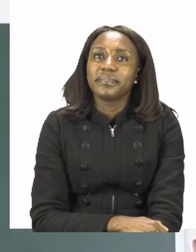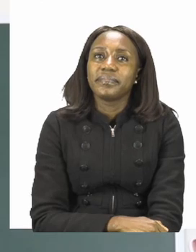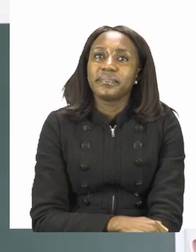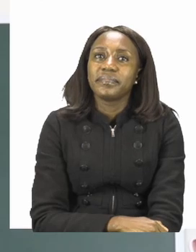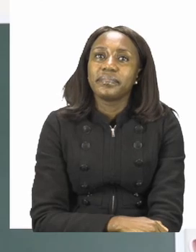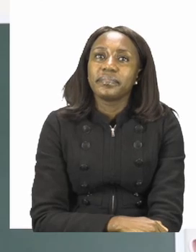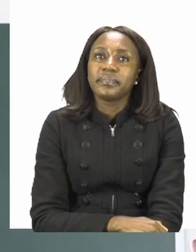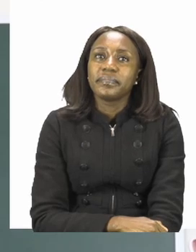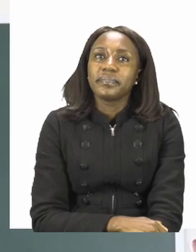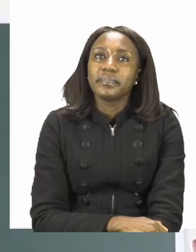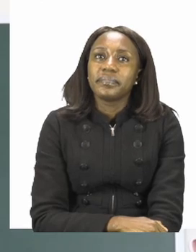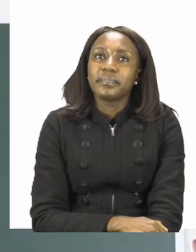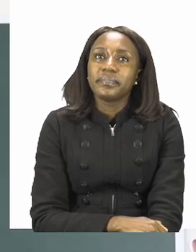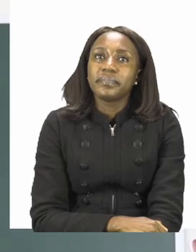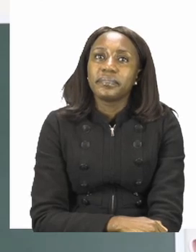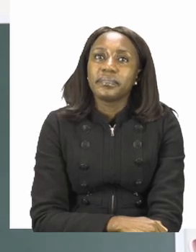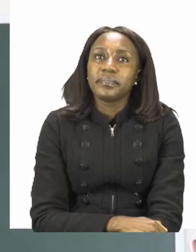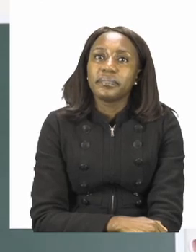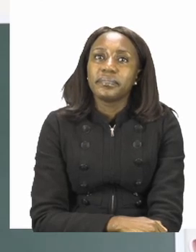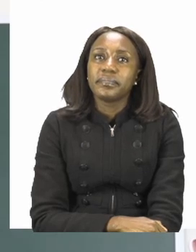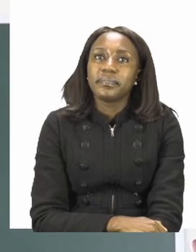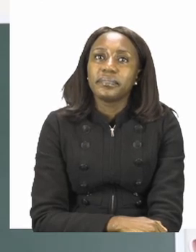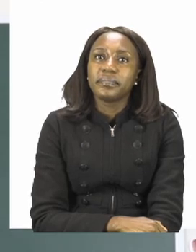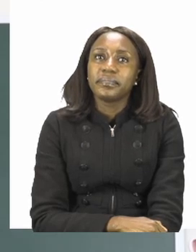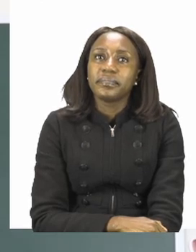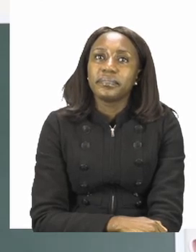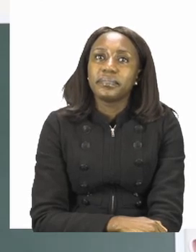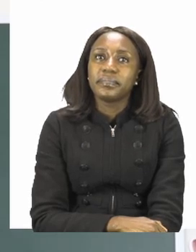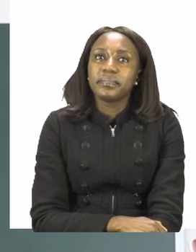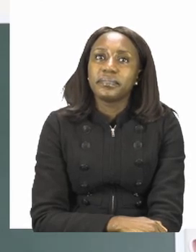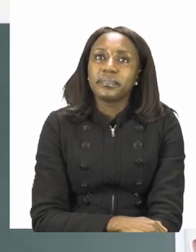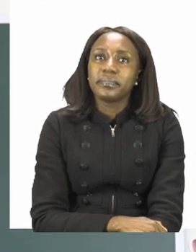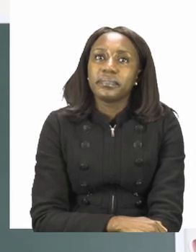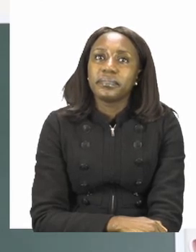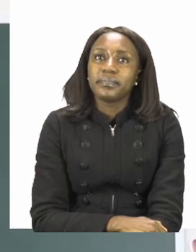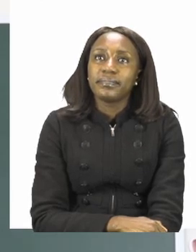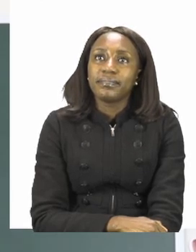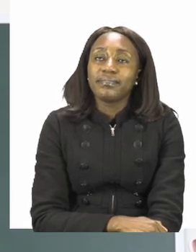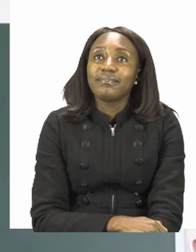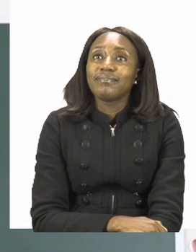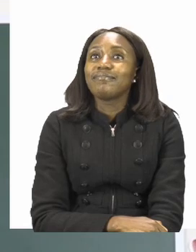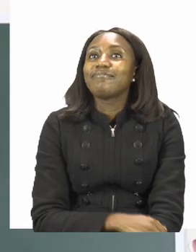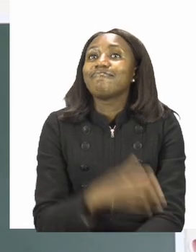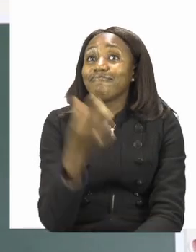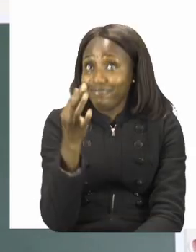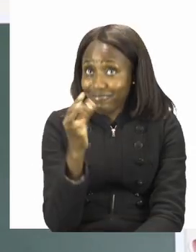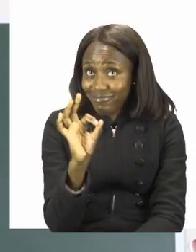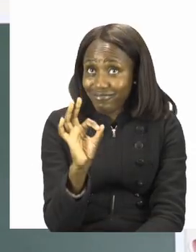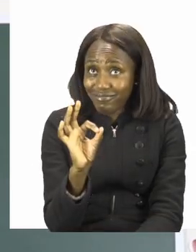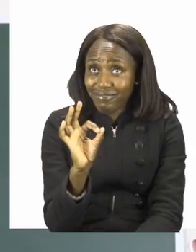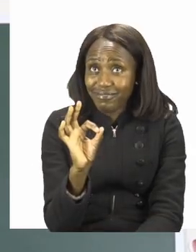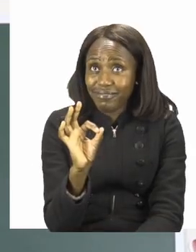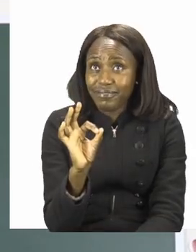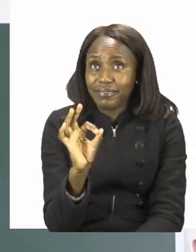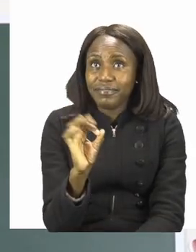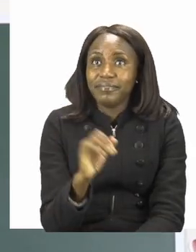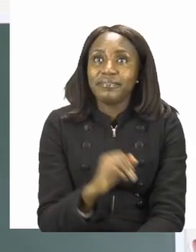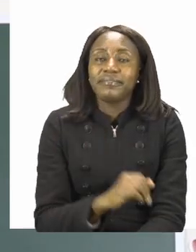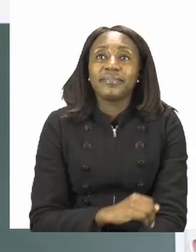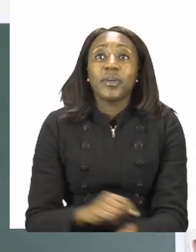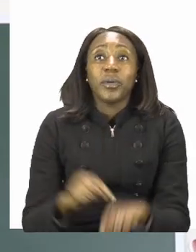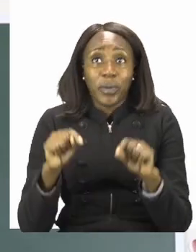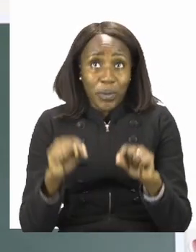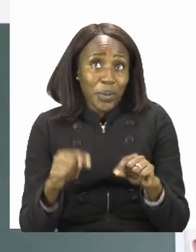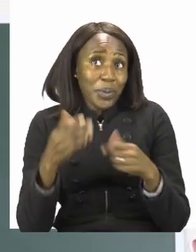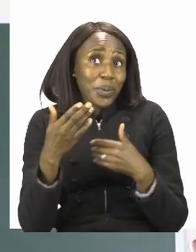up, and down. And that is our number 9. So now that we